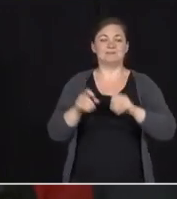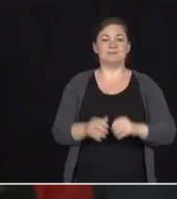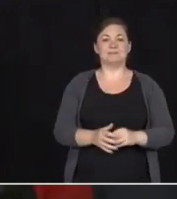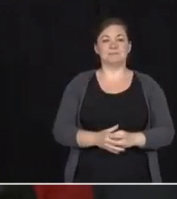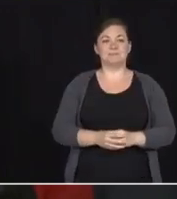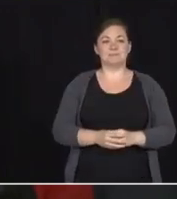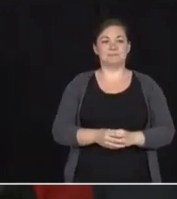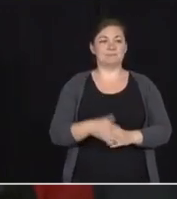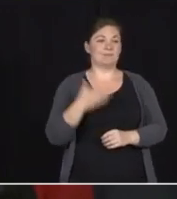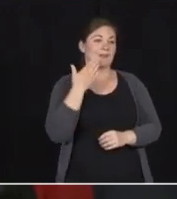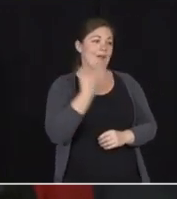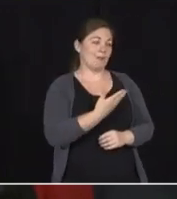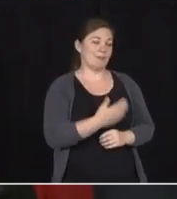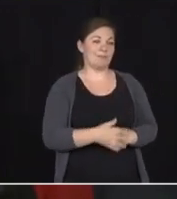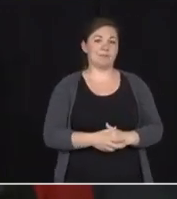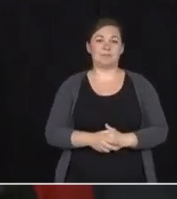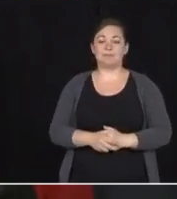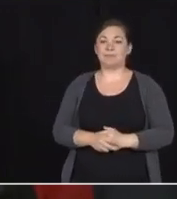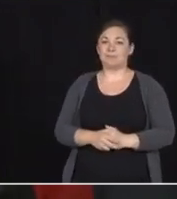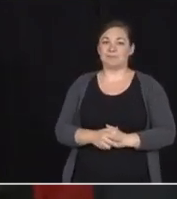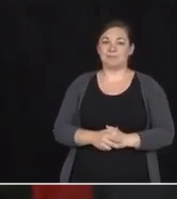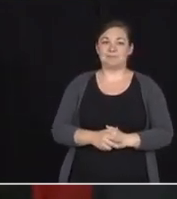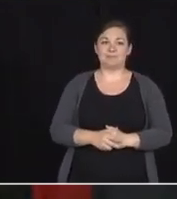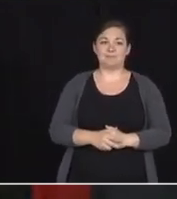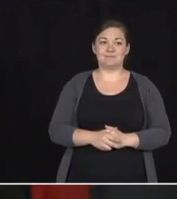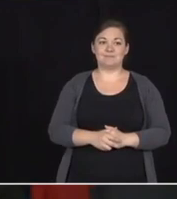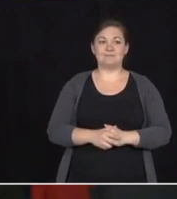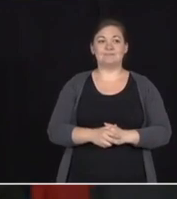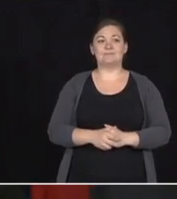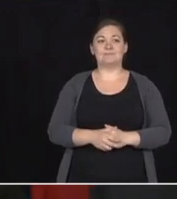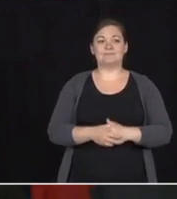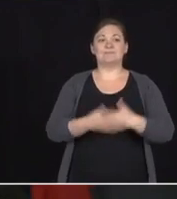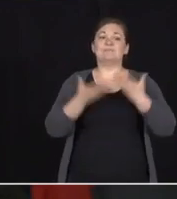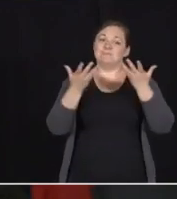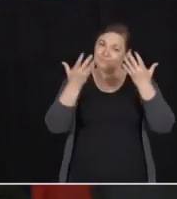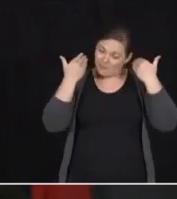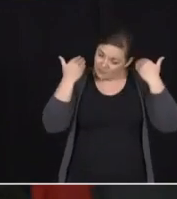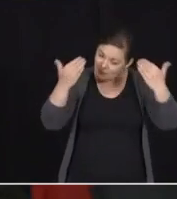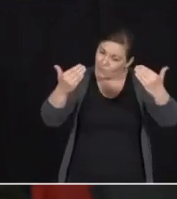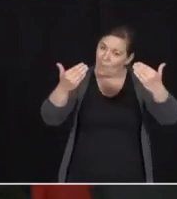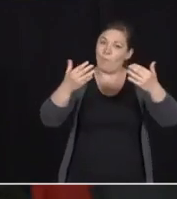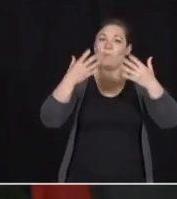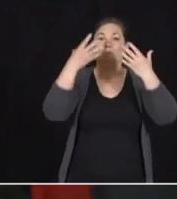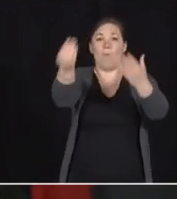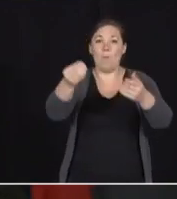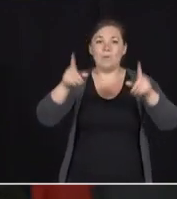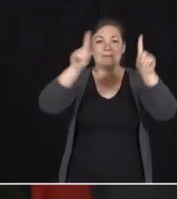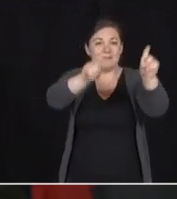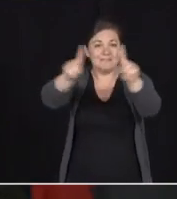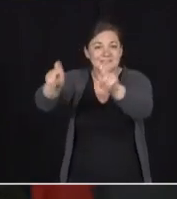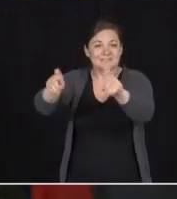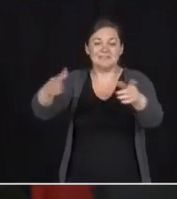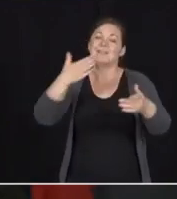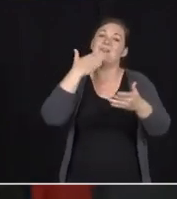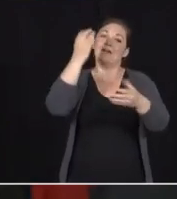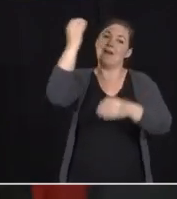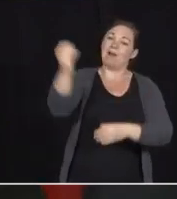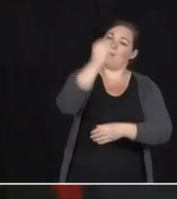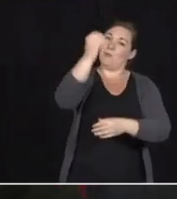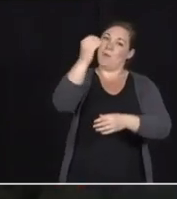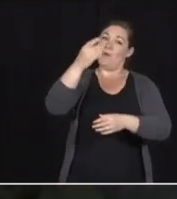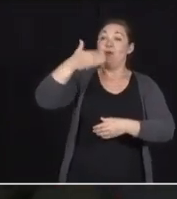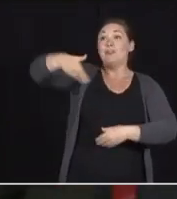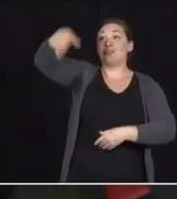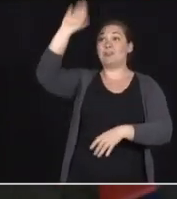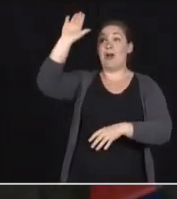Thank you. Thank you, everyone. Go out there, get tested. Thank you to everyone in Ontario. God bless you. Thank you.